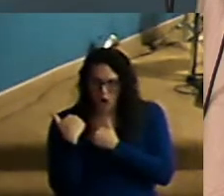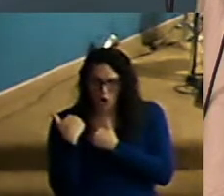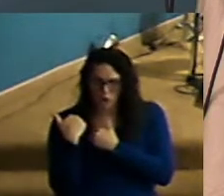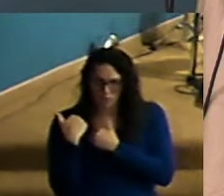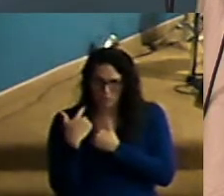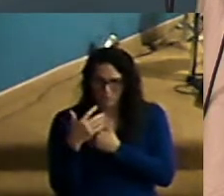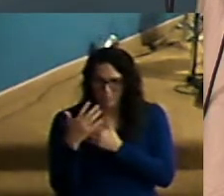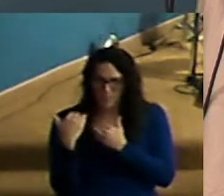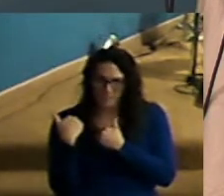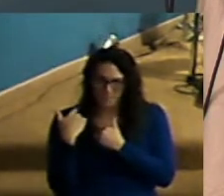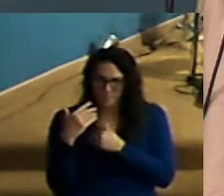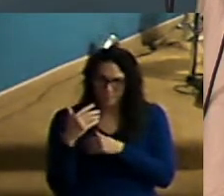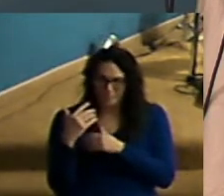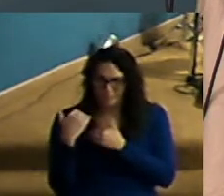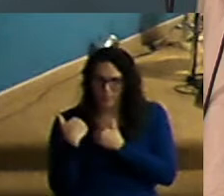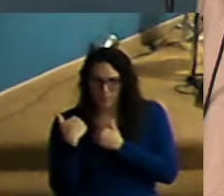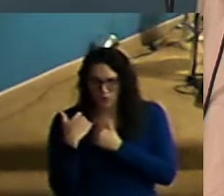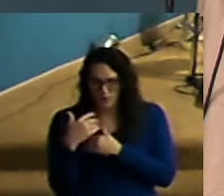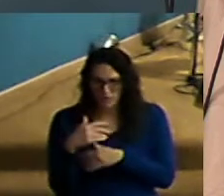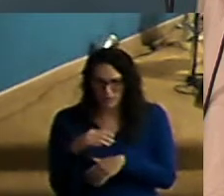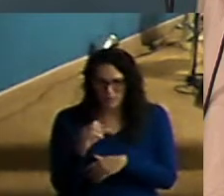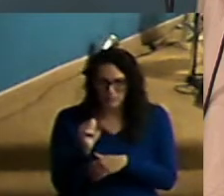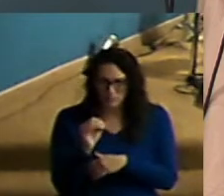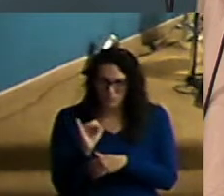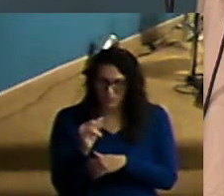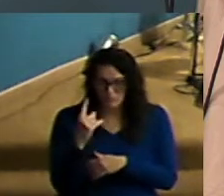burdens, and thus you'll fulfill the law of Christ, Galatians 6.